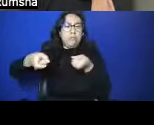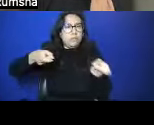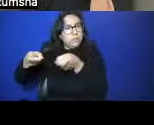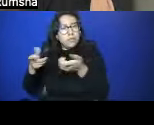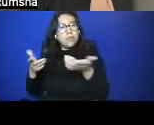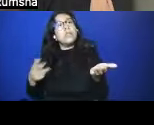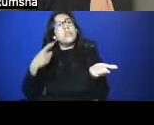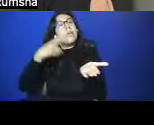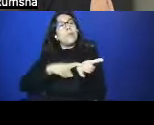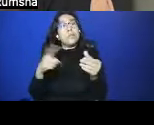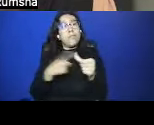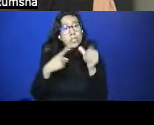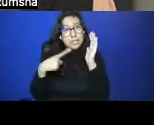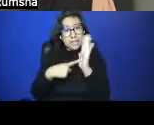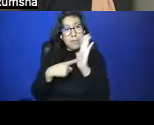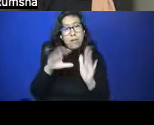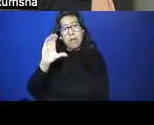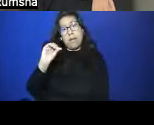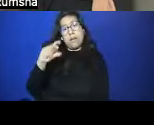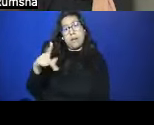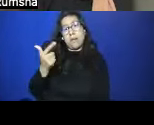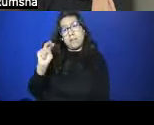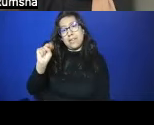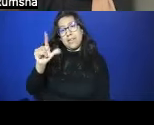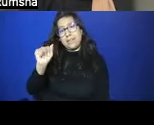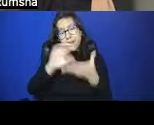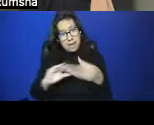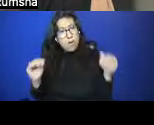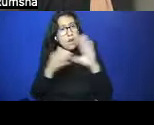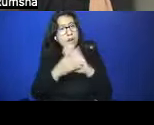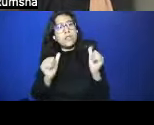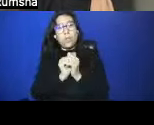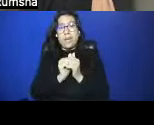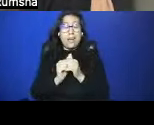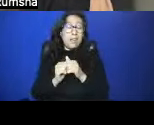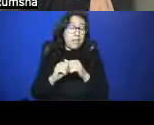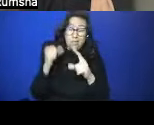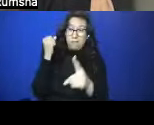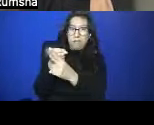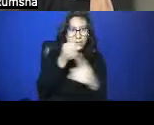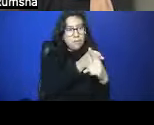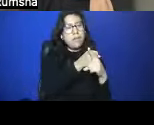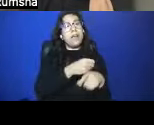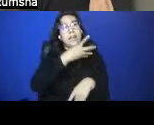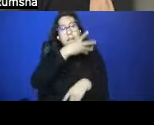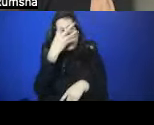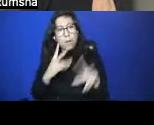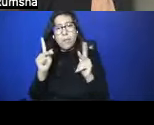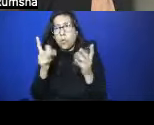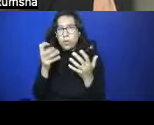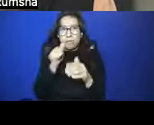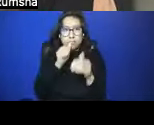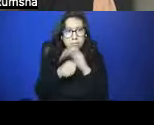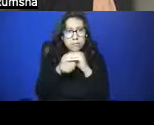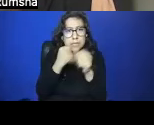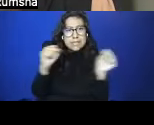example of a propaganda narratives related to waves of immigrants and migrants and asylum seekers are often